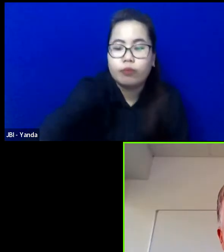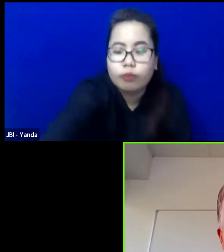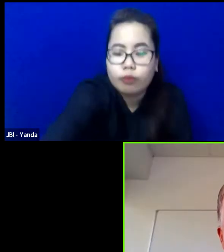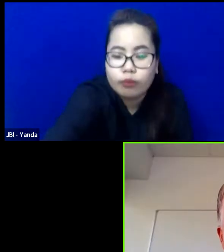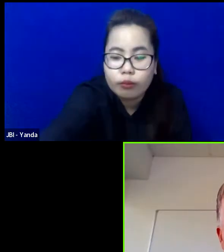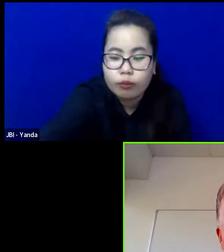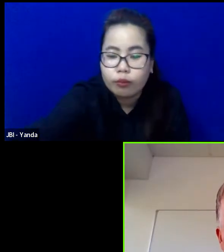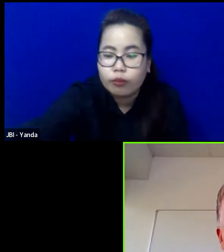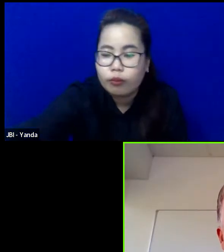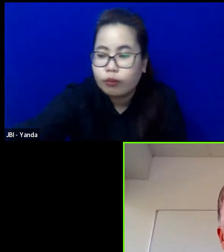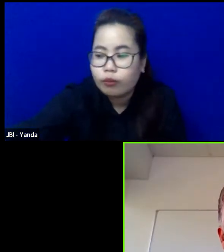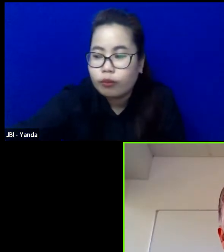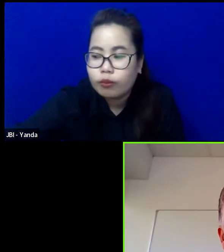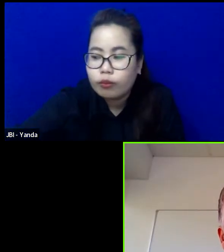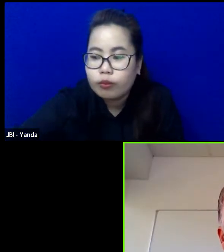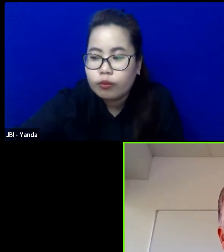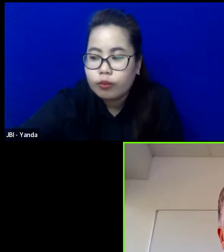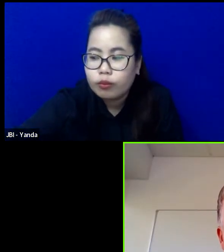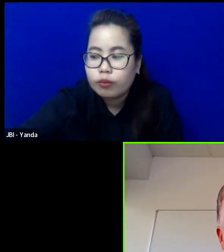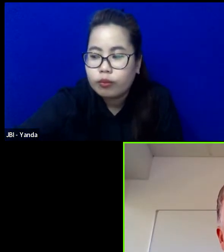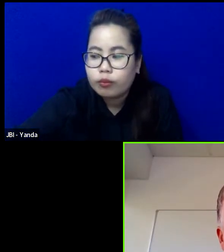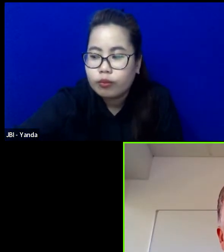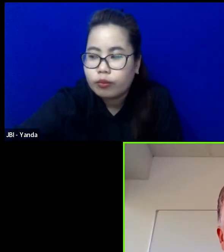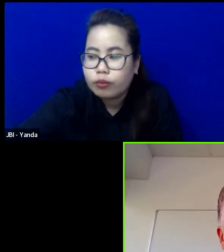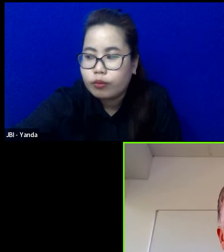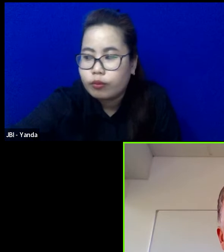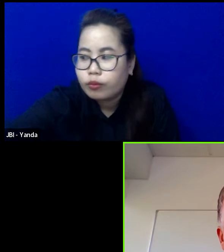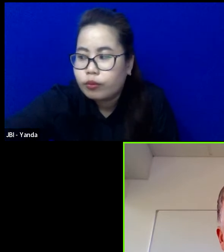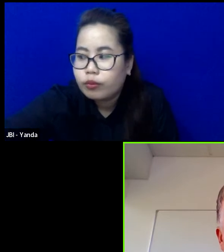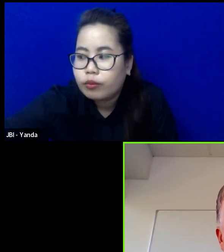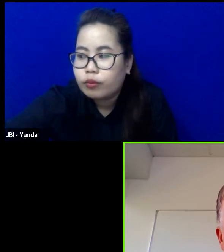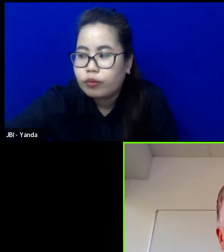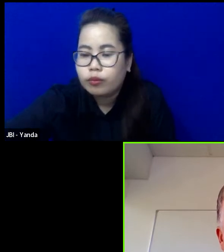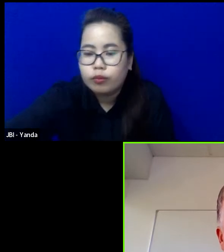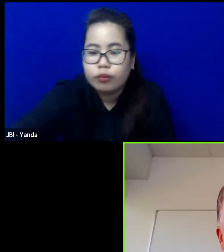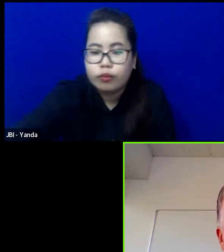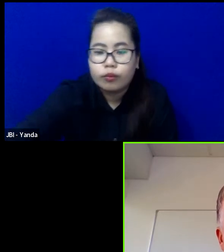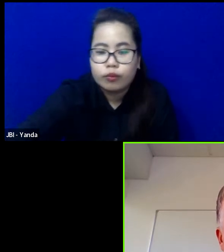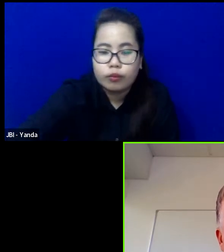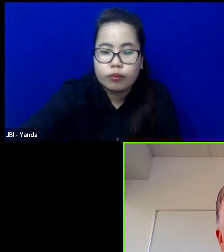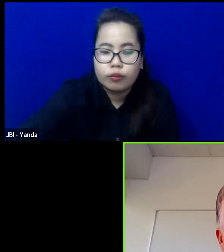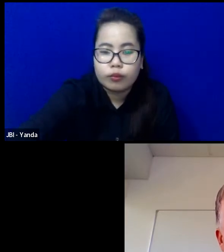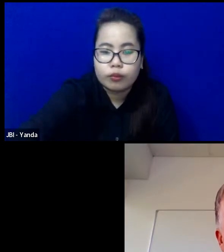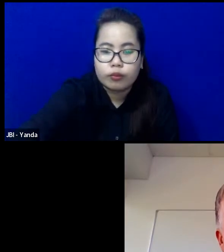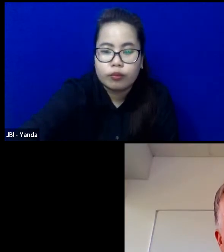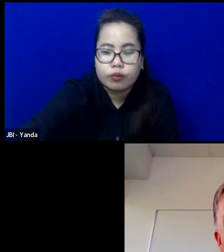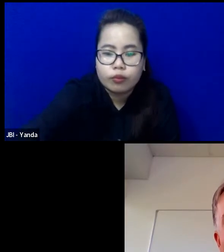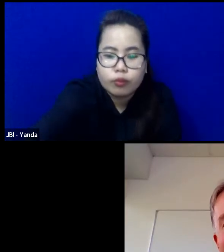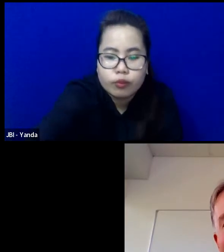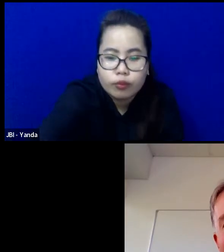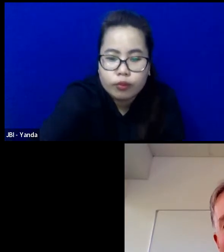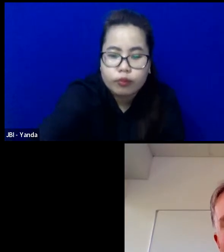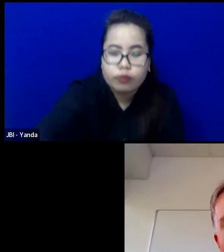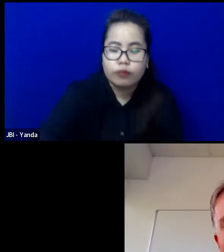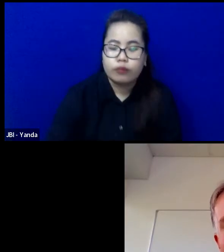Just so I understand, I think the question was, is there a particular certification to work with people with autism? Yeah.